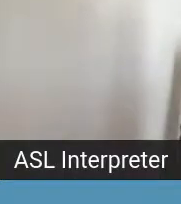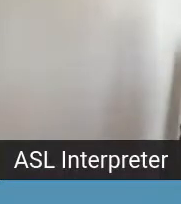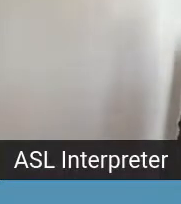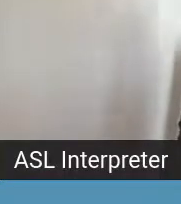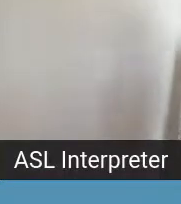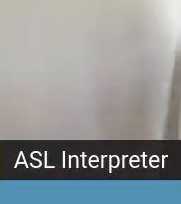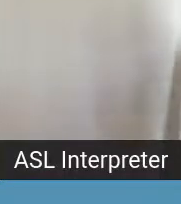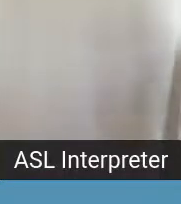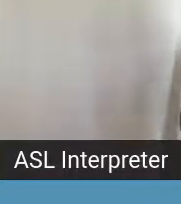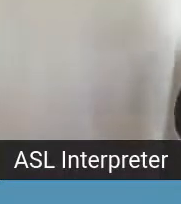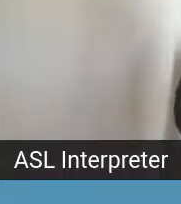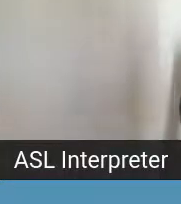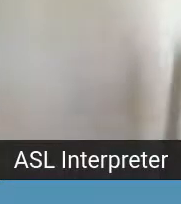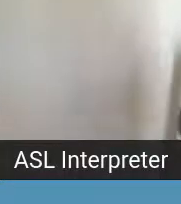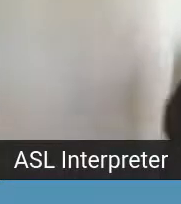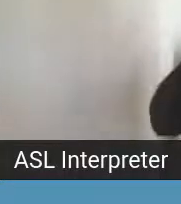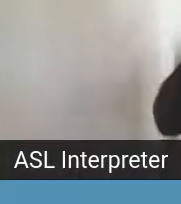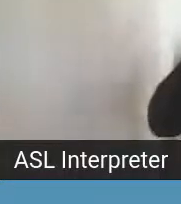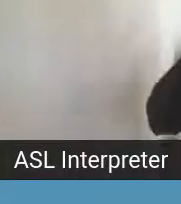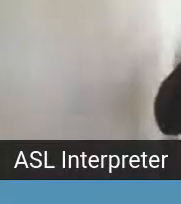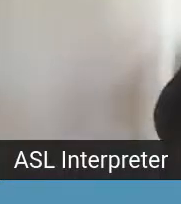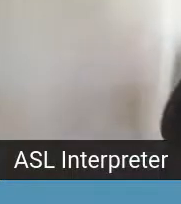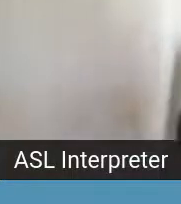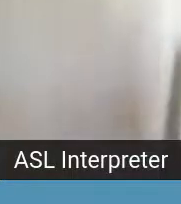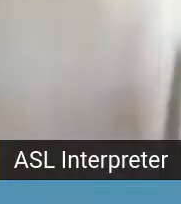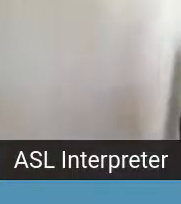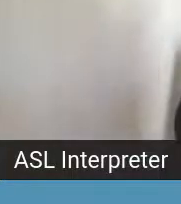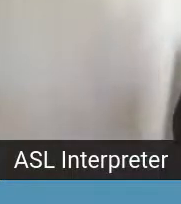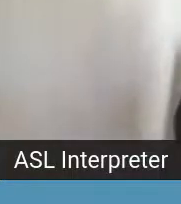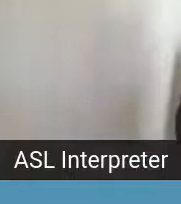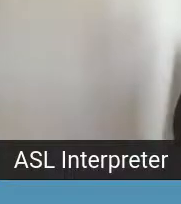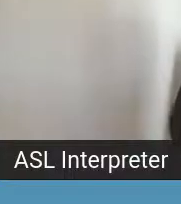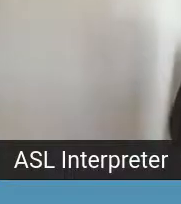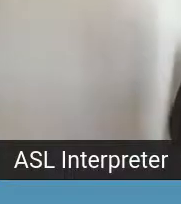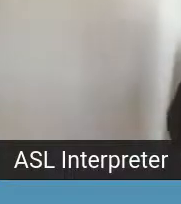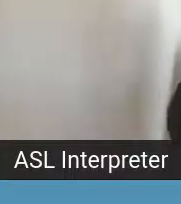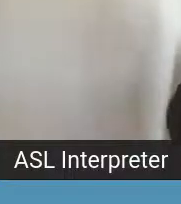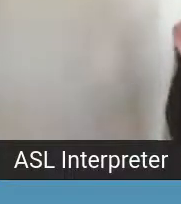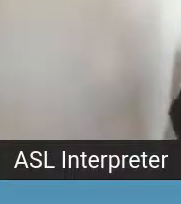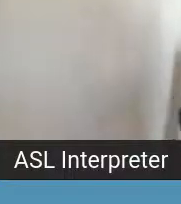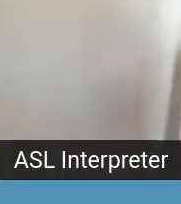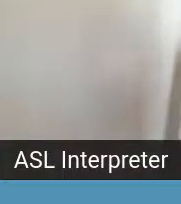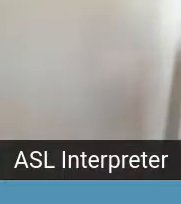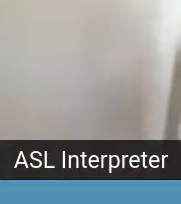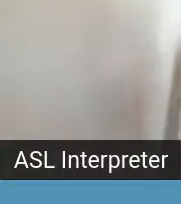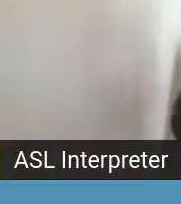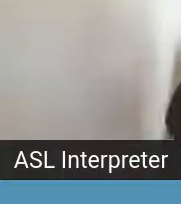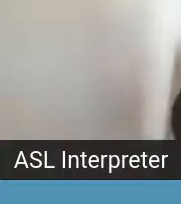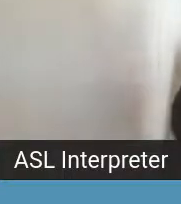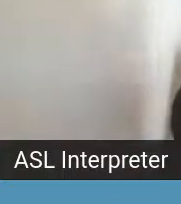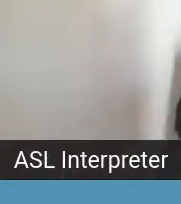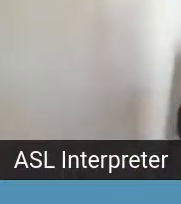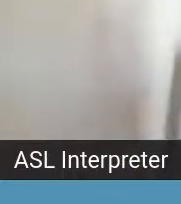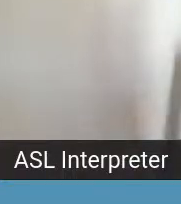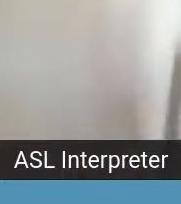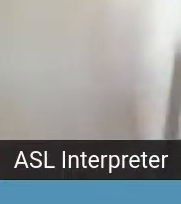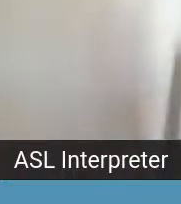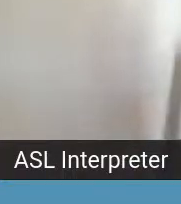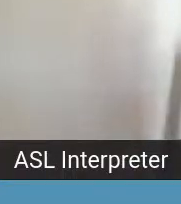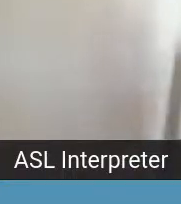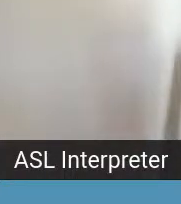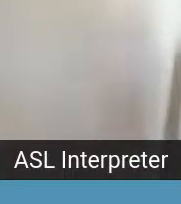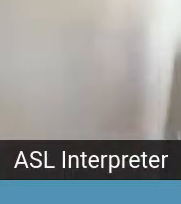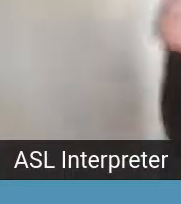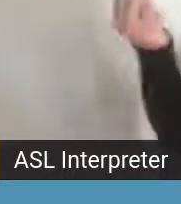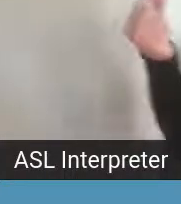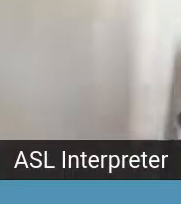for optimizing. It's like people like me who are multitasking, and they're trying to like buy something online and do an email